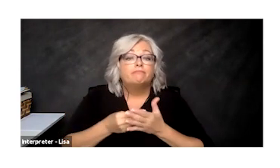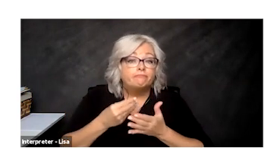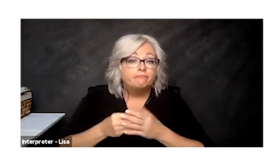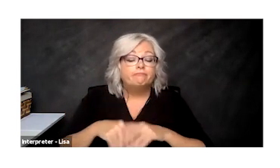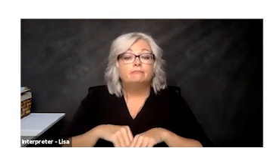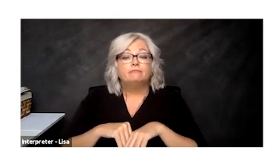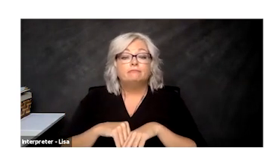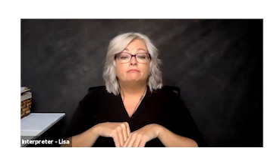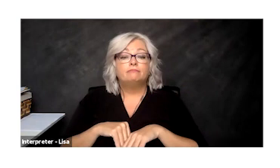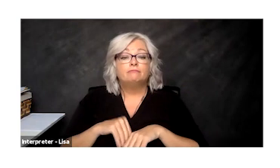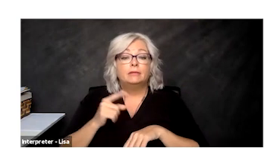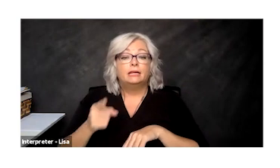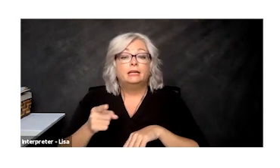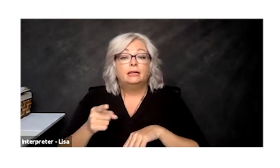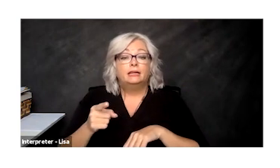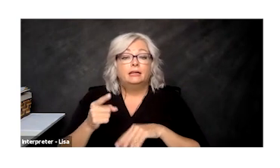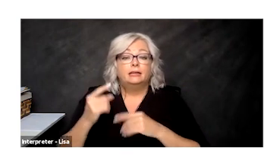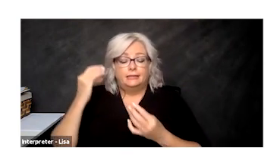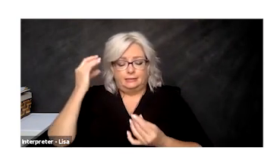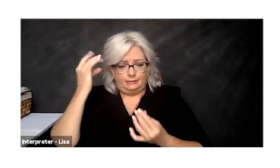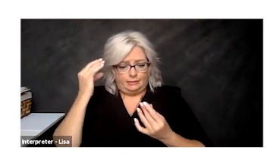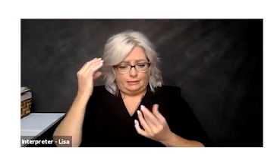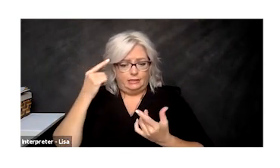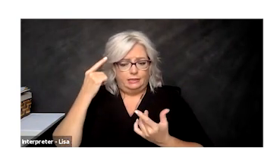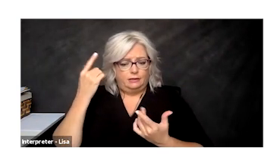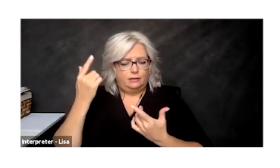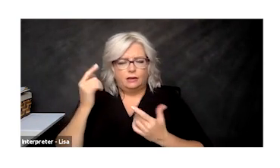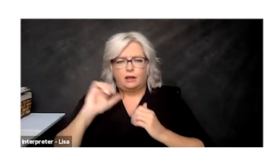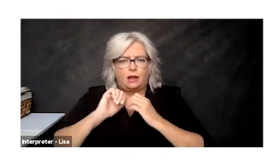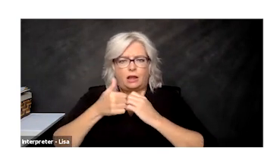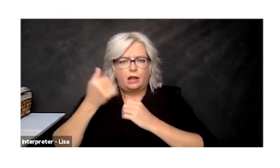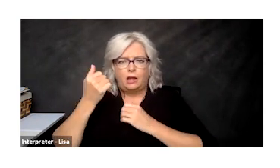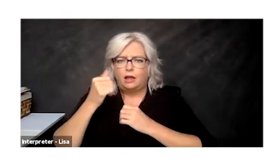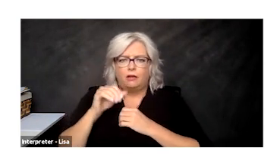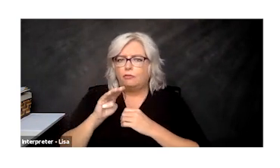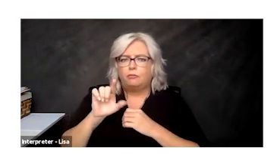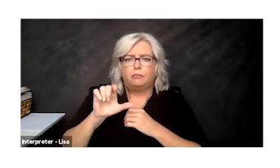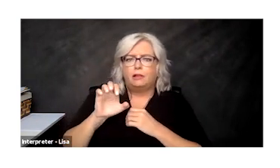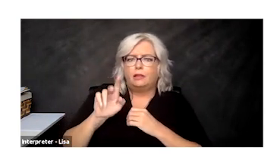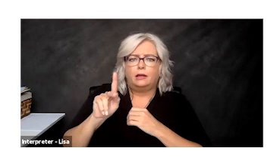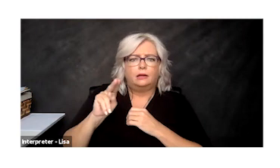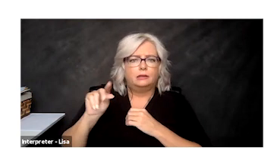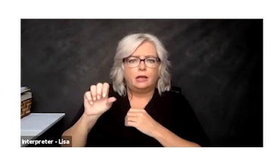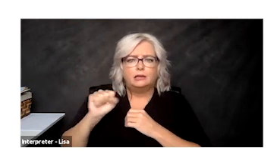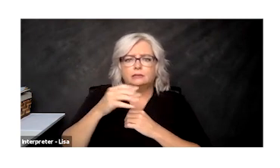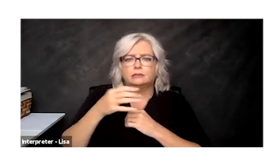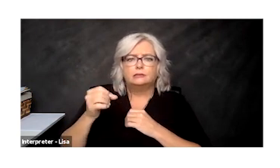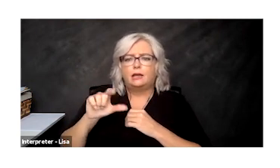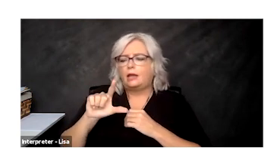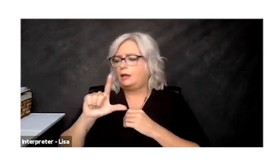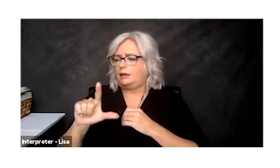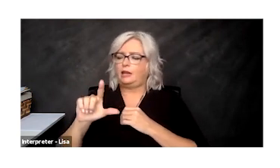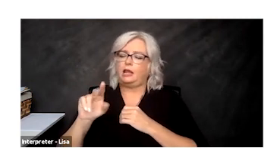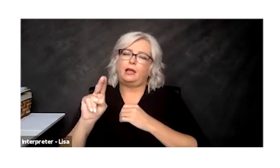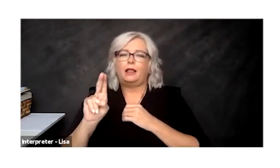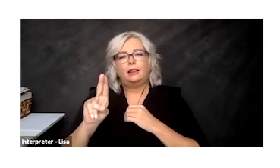But he's thinking through how does Blackness and luxury interact with each other,